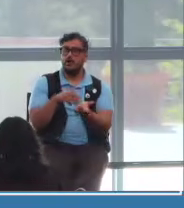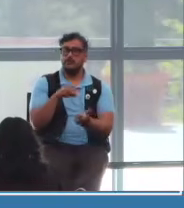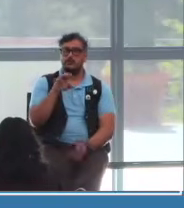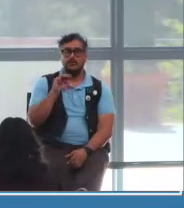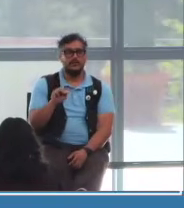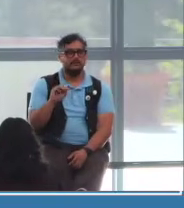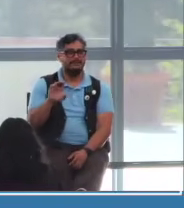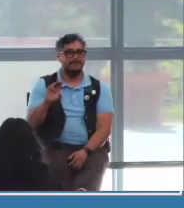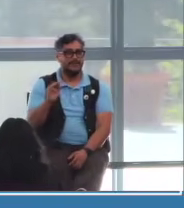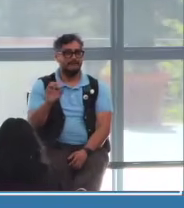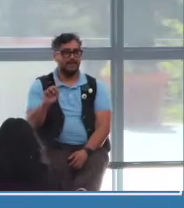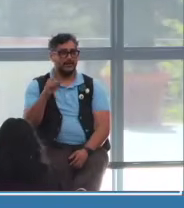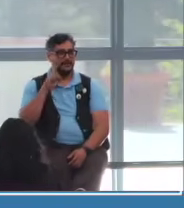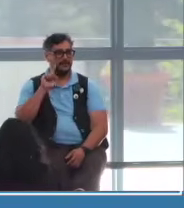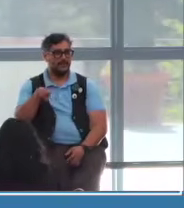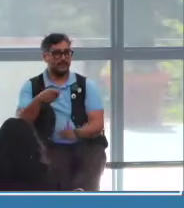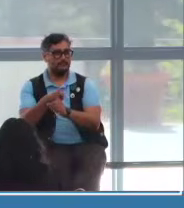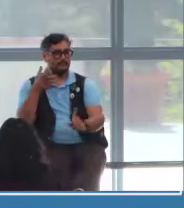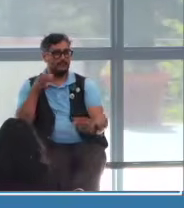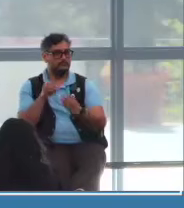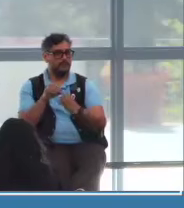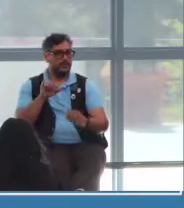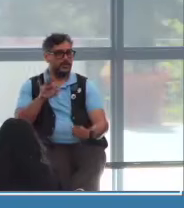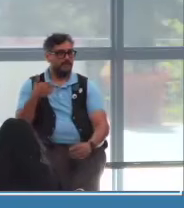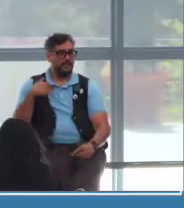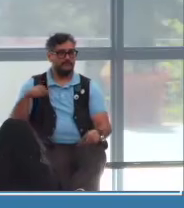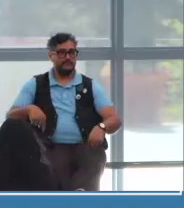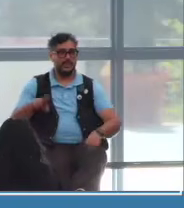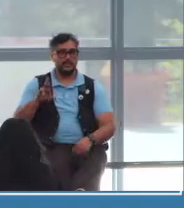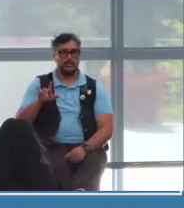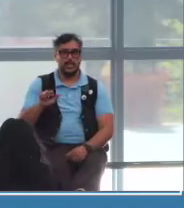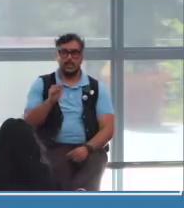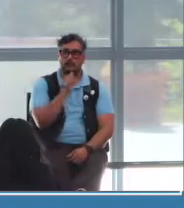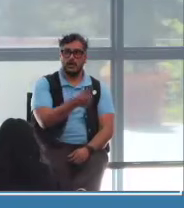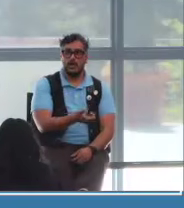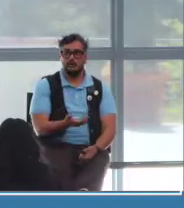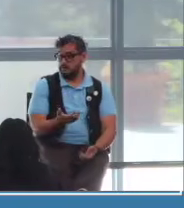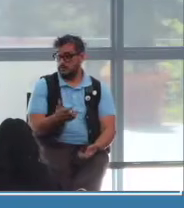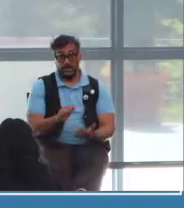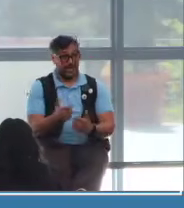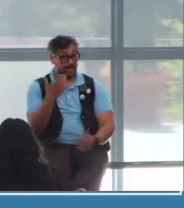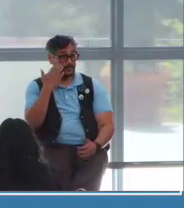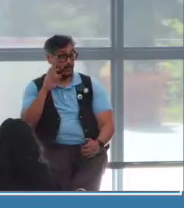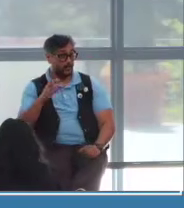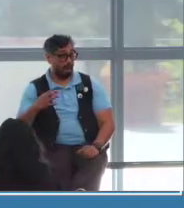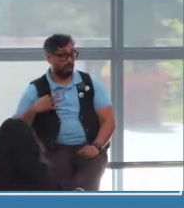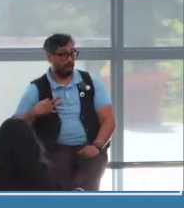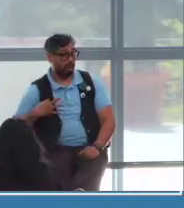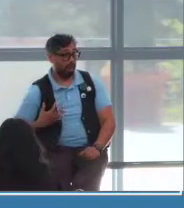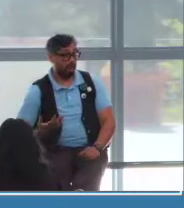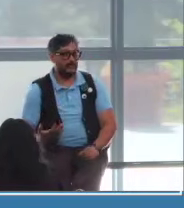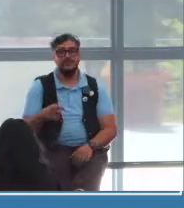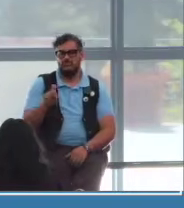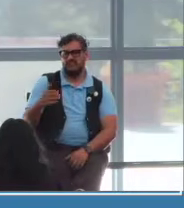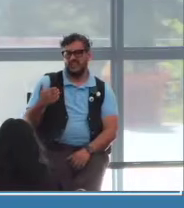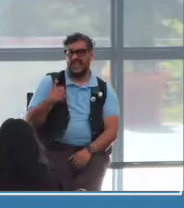can address that, whether there's one at UCLA or not. How can you find out if you're eligible for a trial? You have